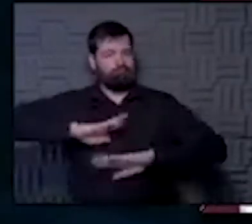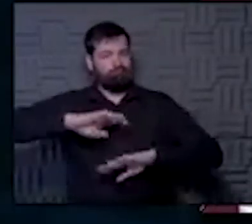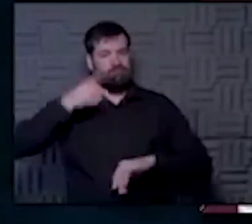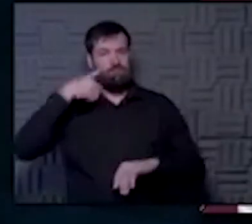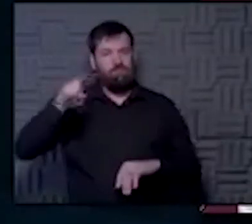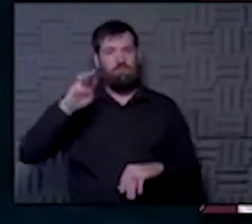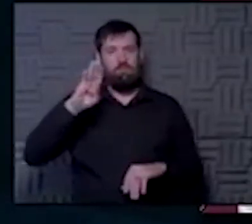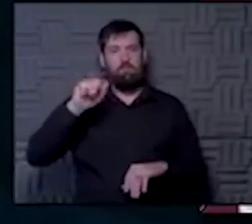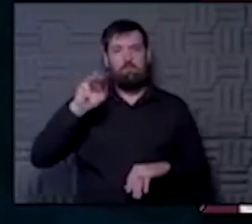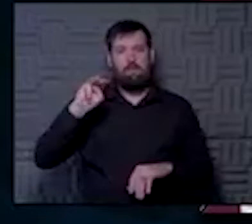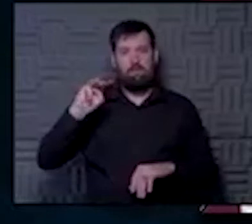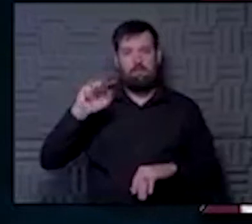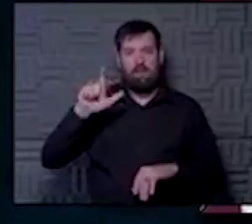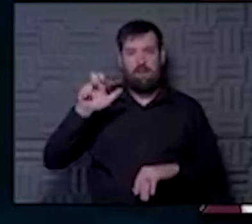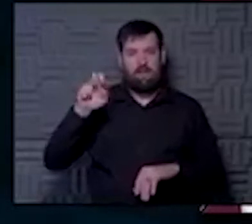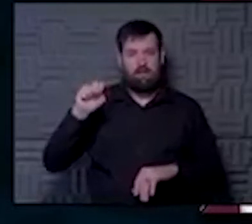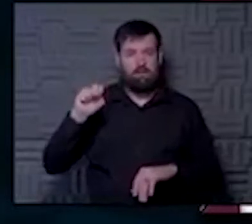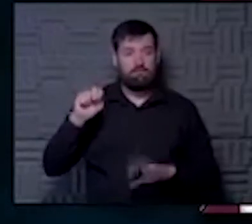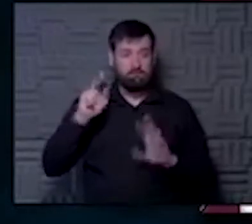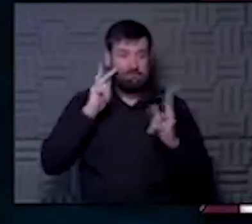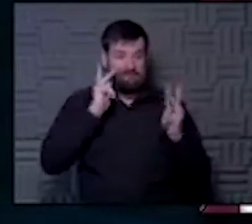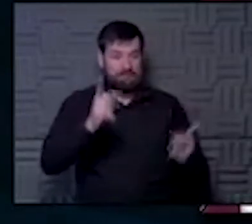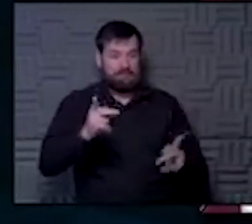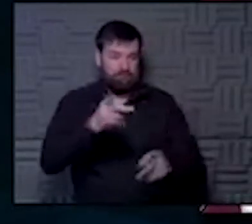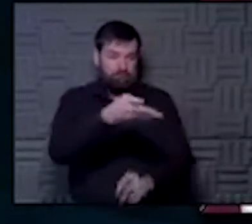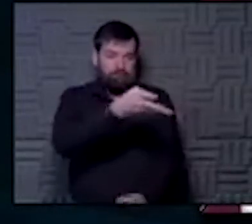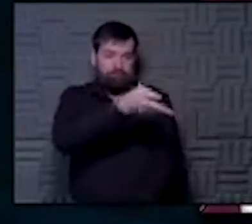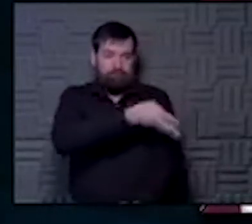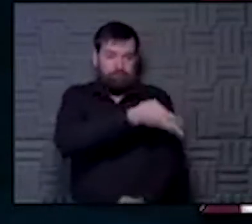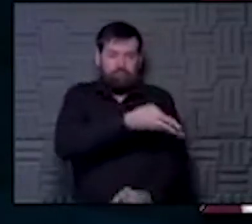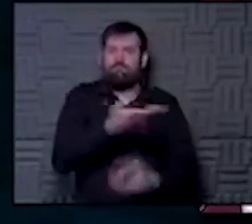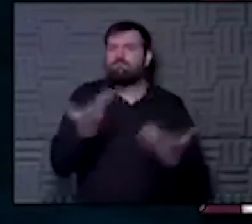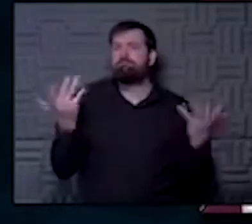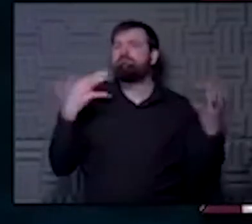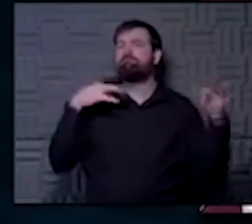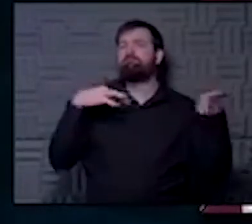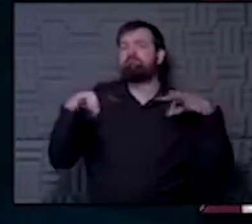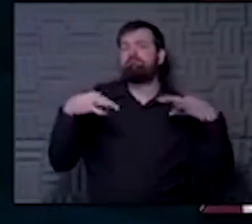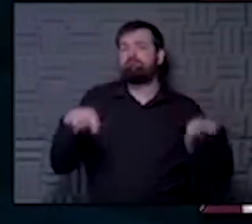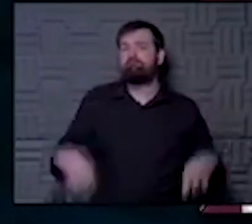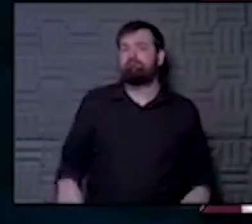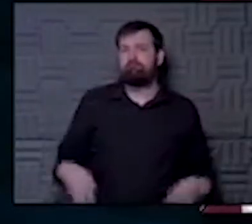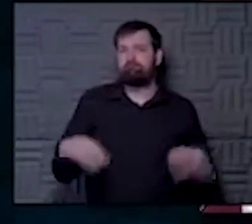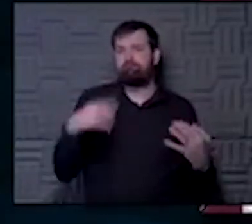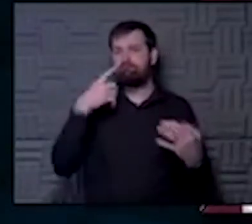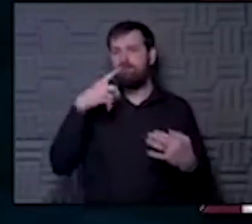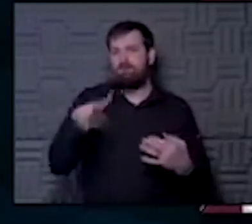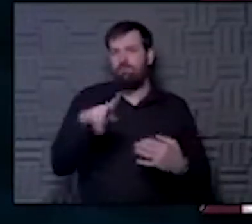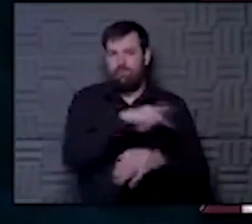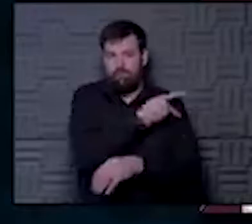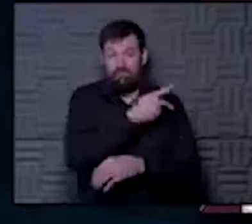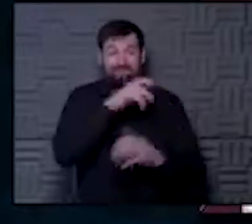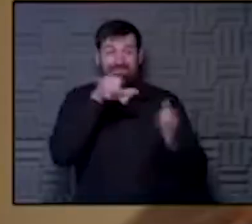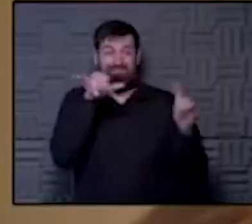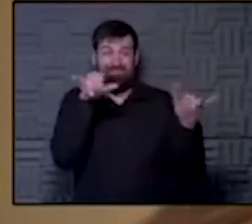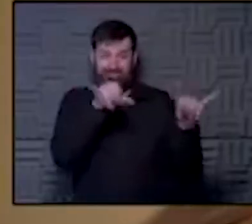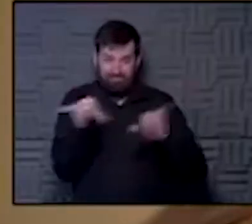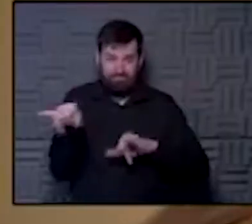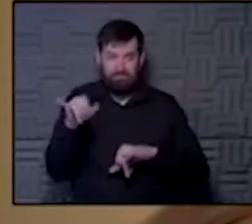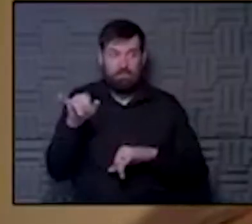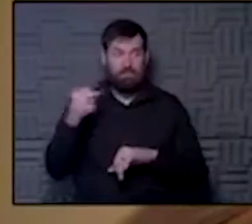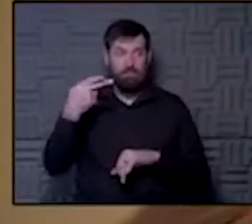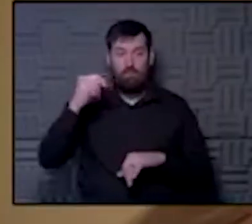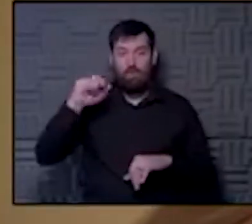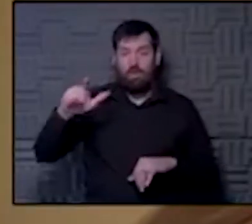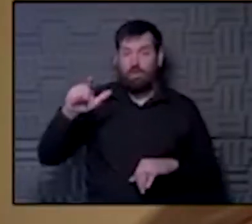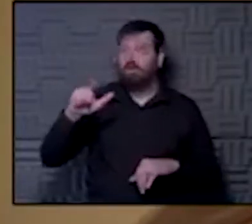BAMLab. We could see he was hooked up to an IV. Walk us through the procedure for patients like Paul.